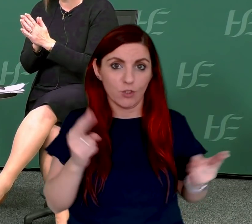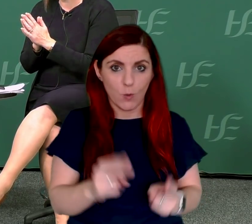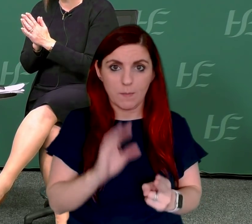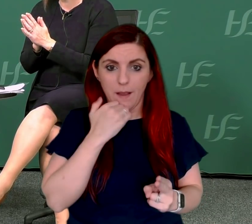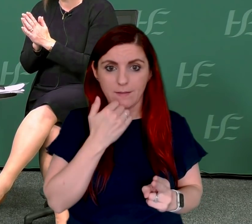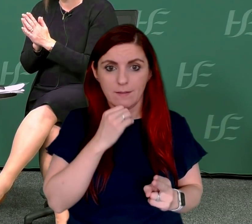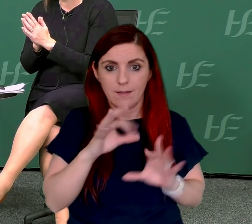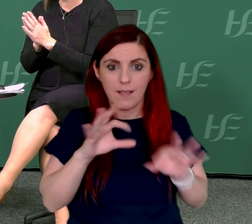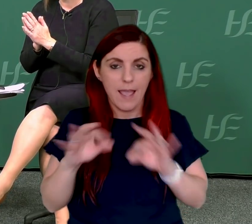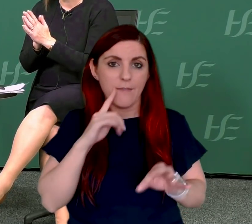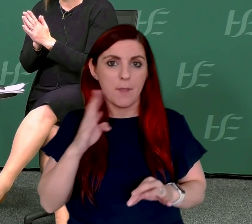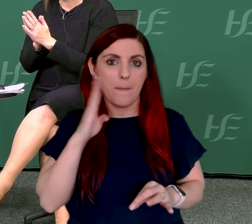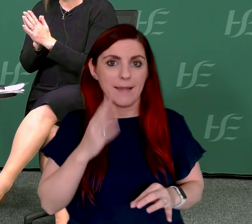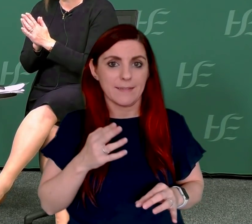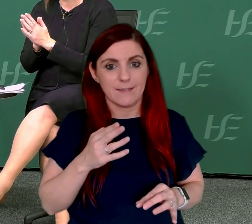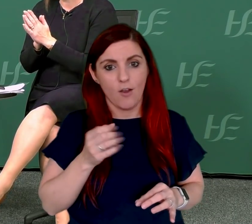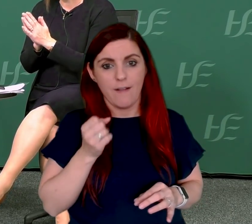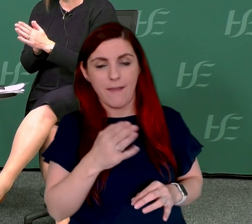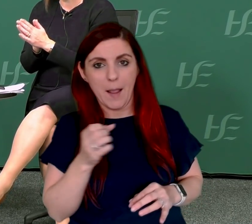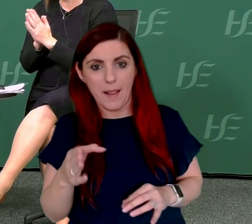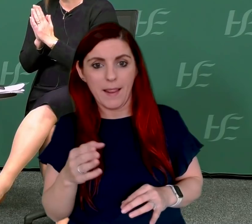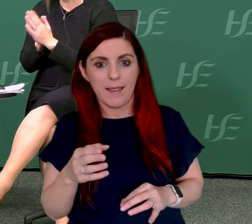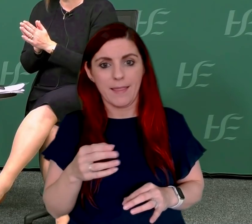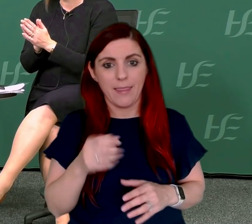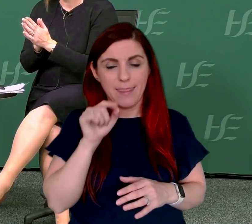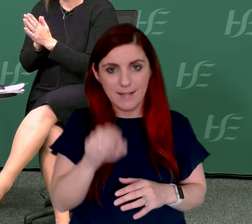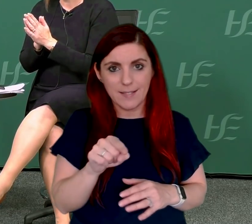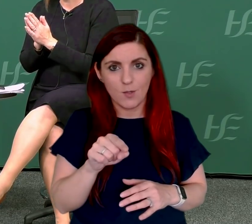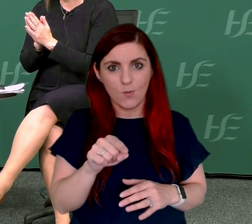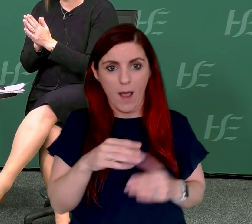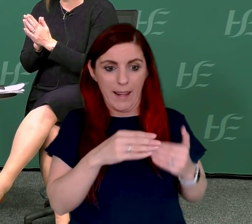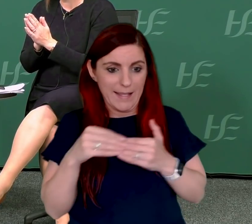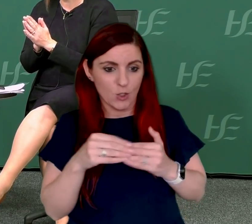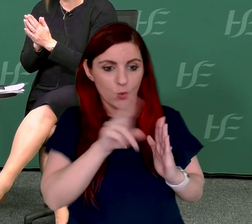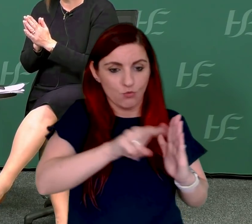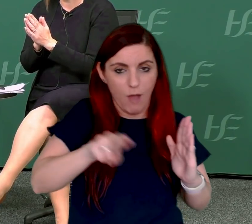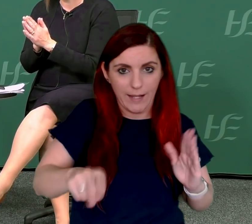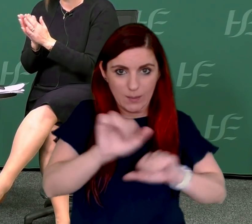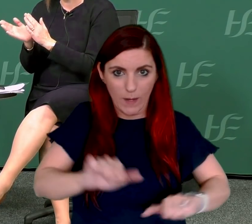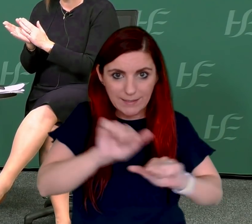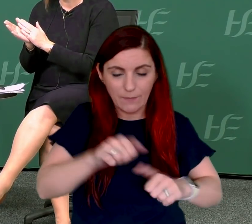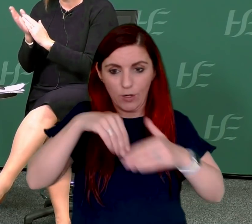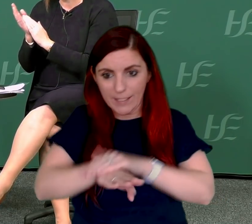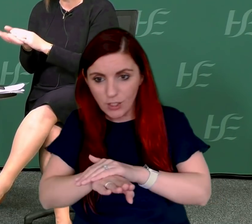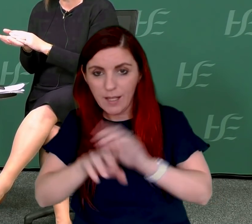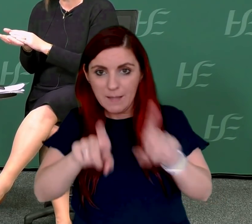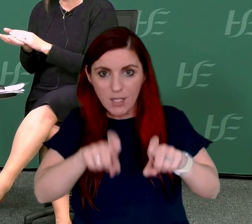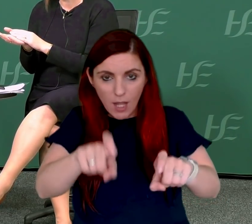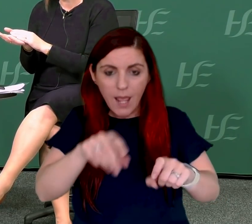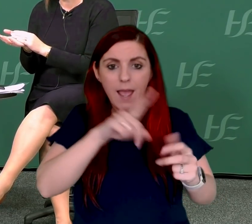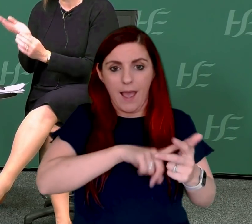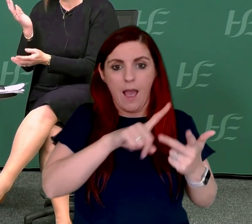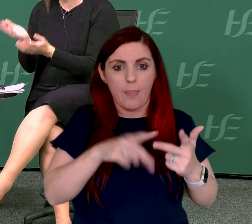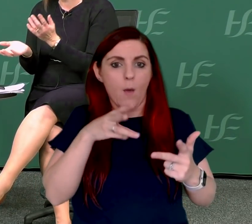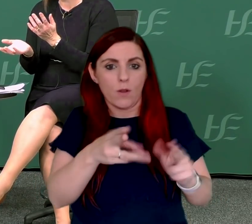the trolleys, so the bed capacity issue is what drives the trolleys. And as soon as we stop booking people in and reducing our